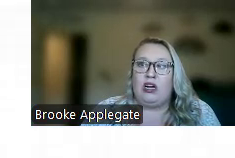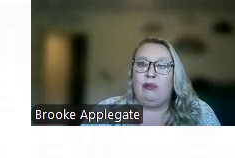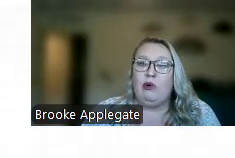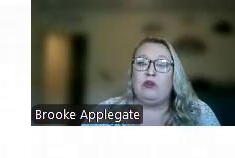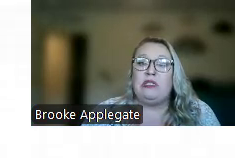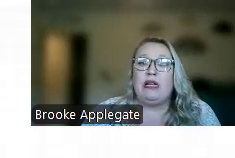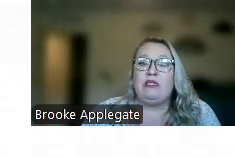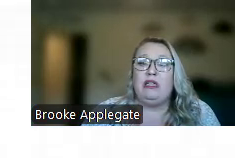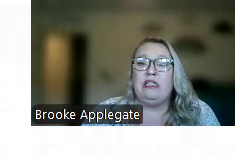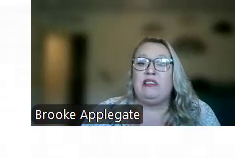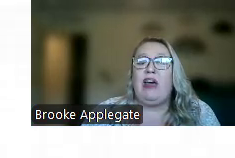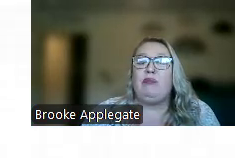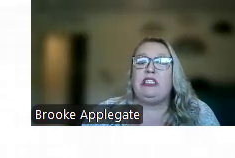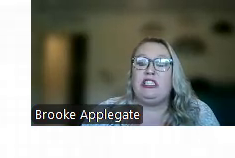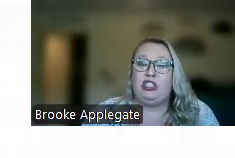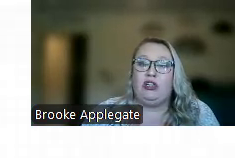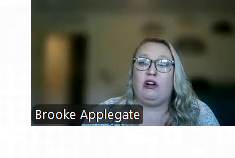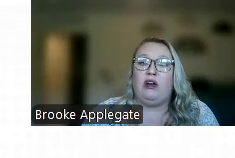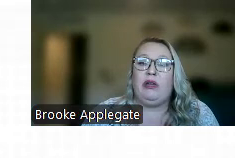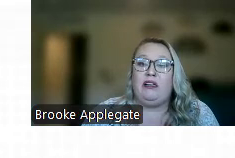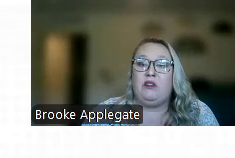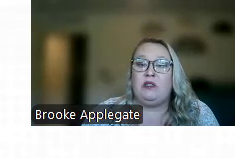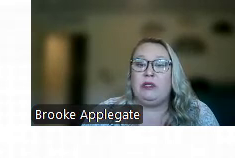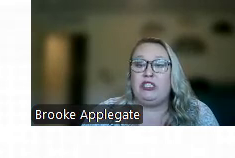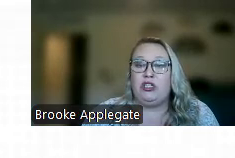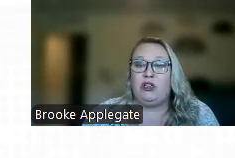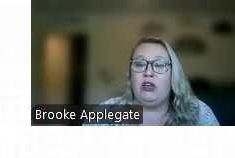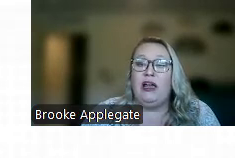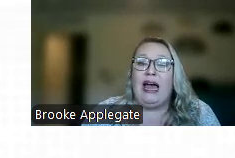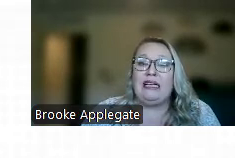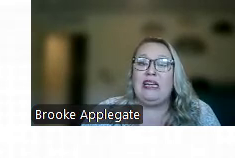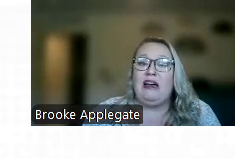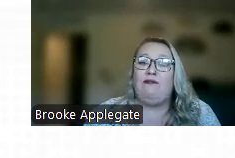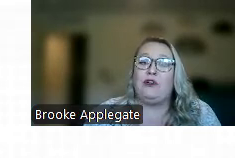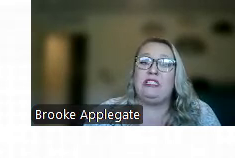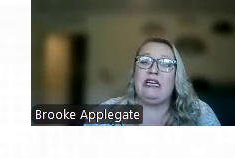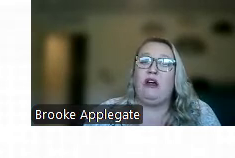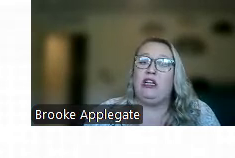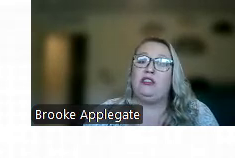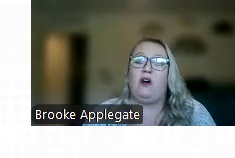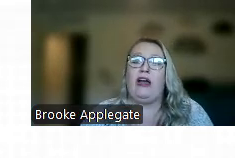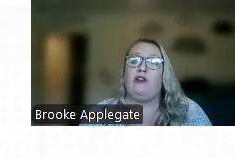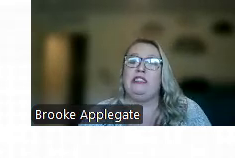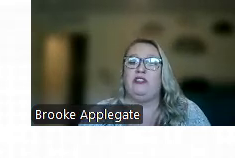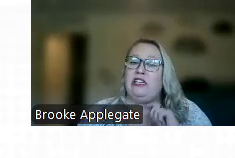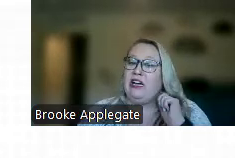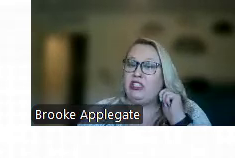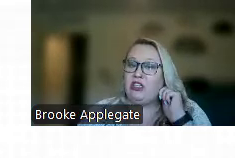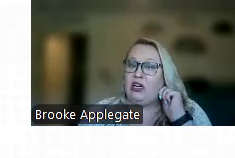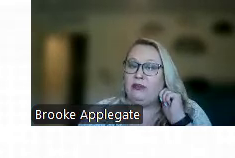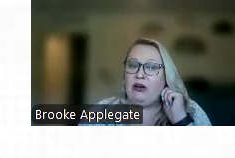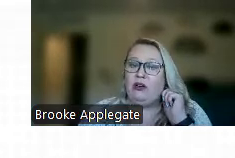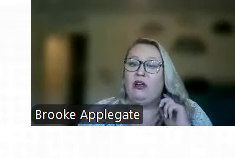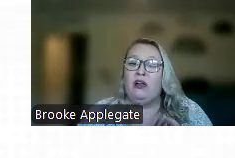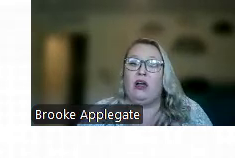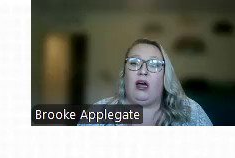So let's talk about what the responsibilities of that petitioner are going to be. So this petitioner has to have firsthand knowledge of all that criteria I just